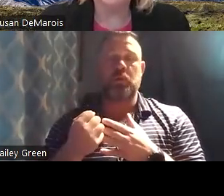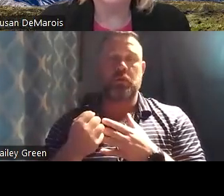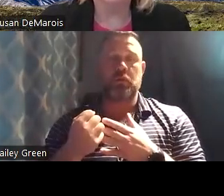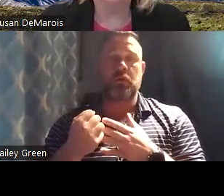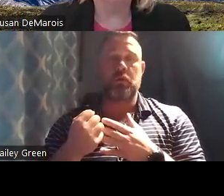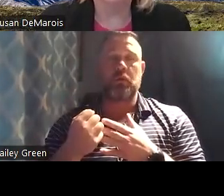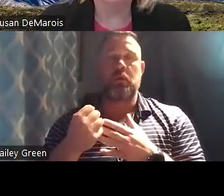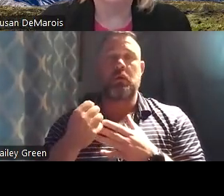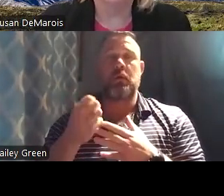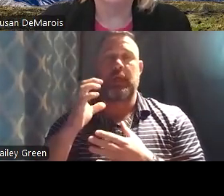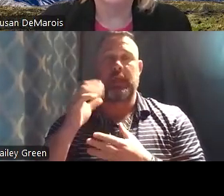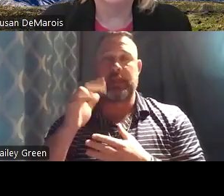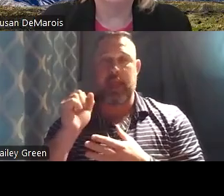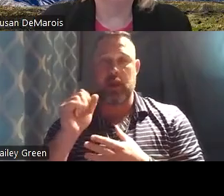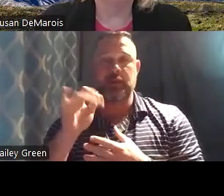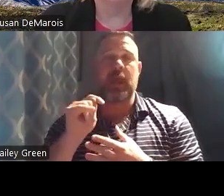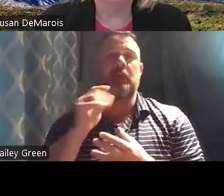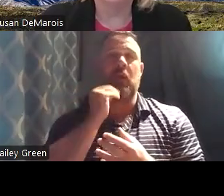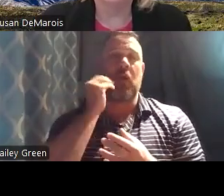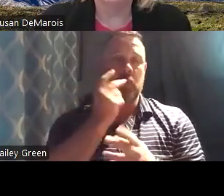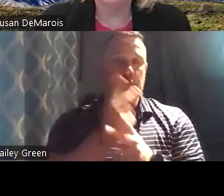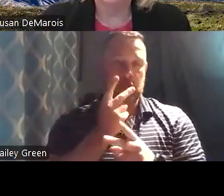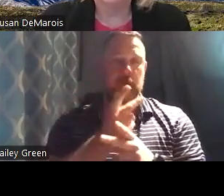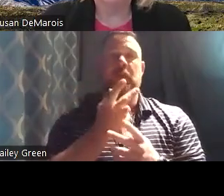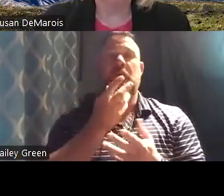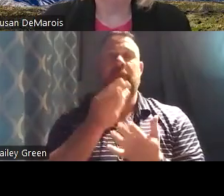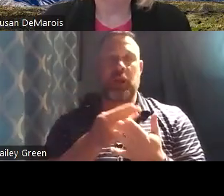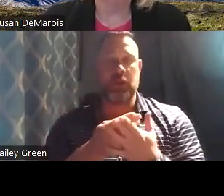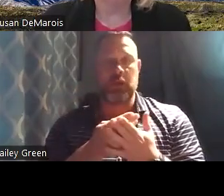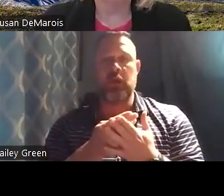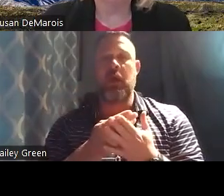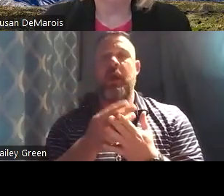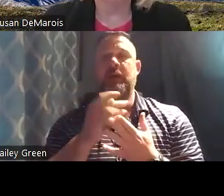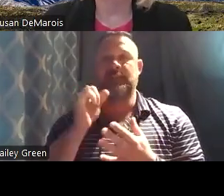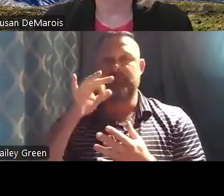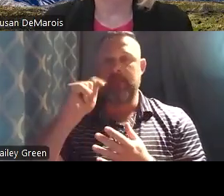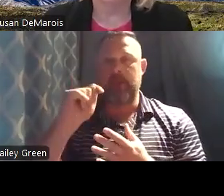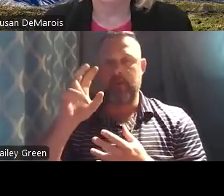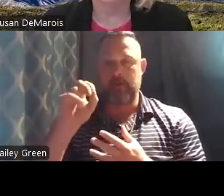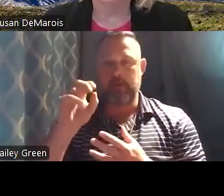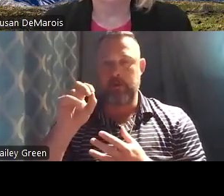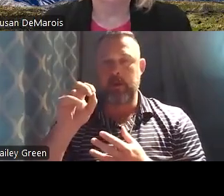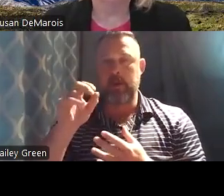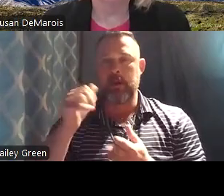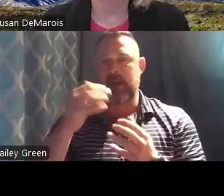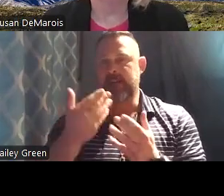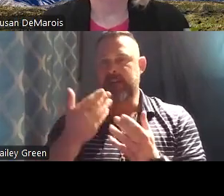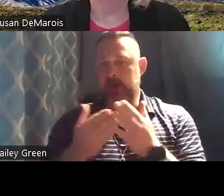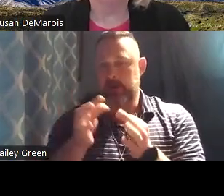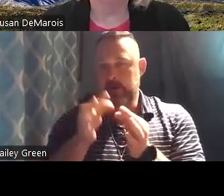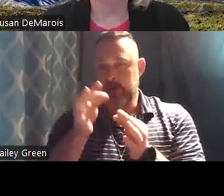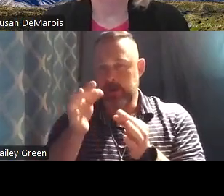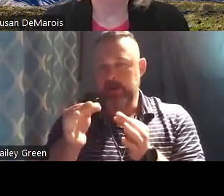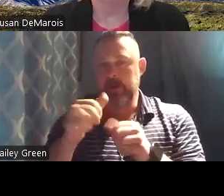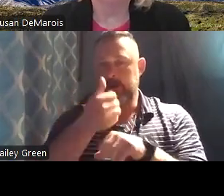Our CARES Act funding, our home and community-based services funding, as of September 30th. We still have some extensions in place, but